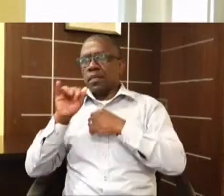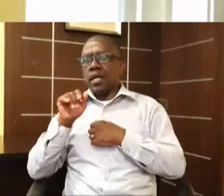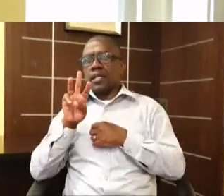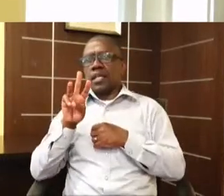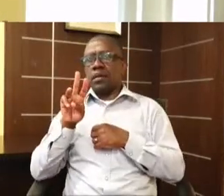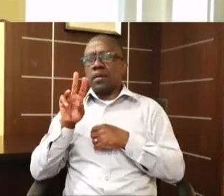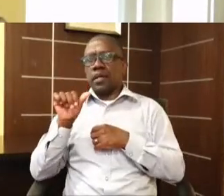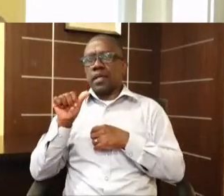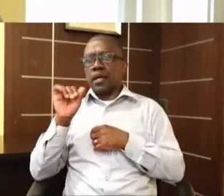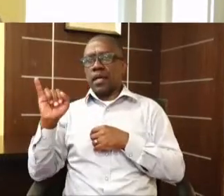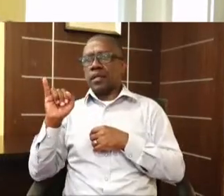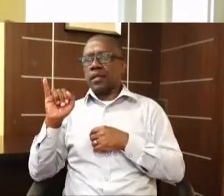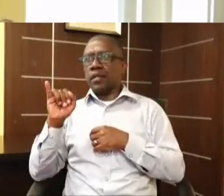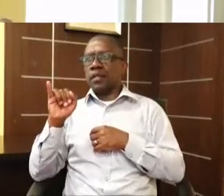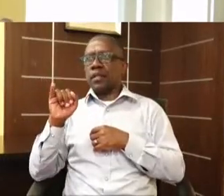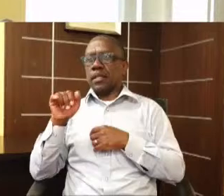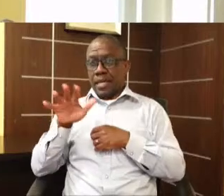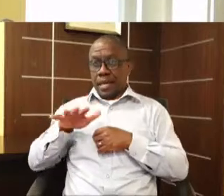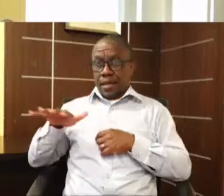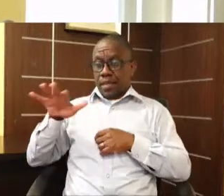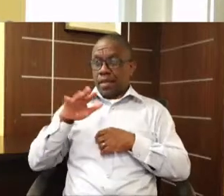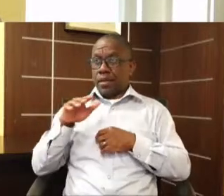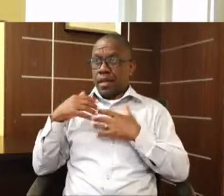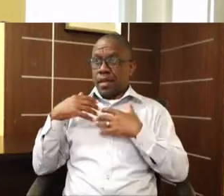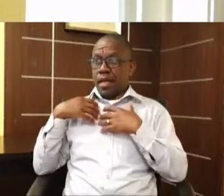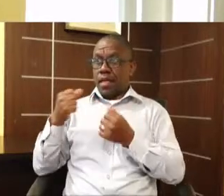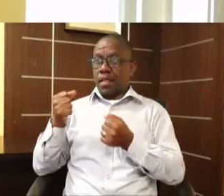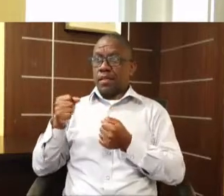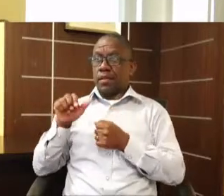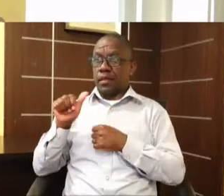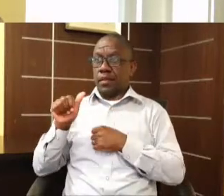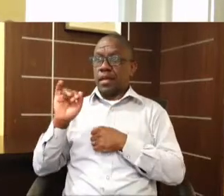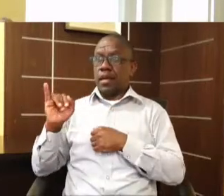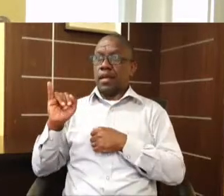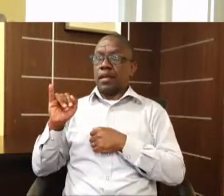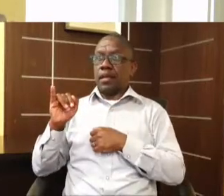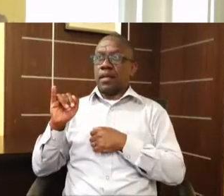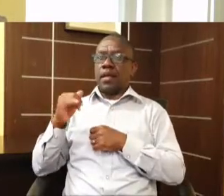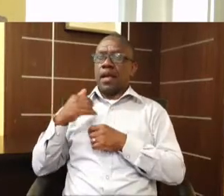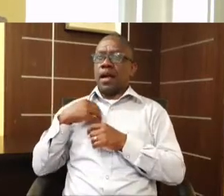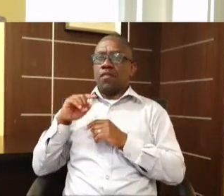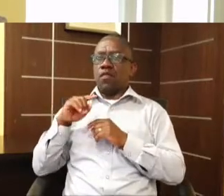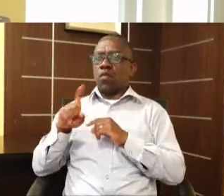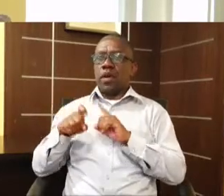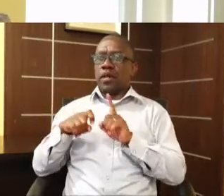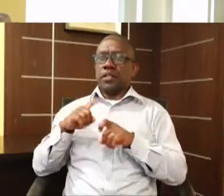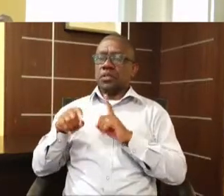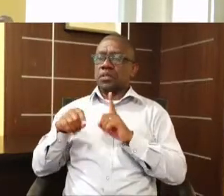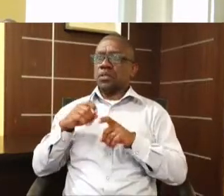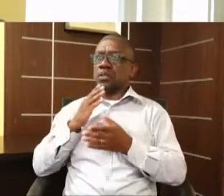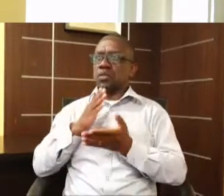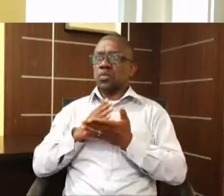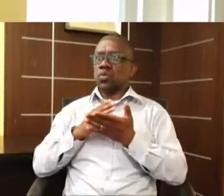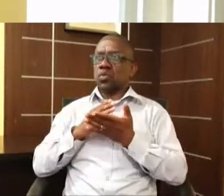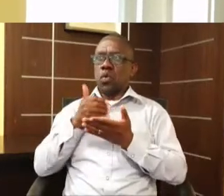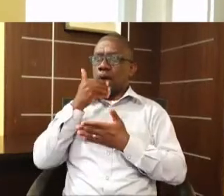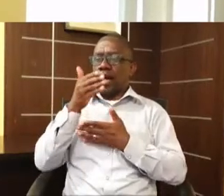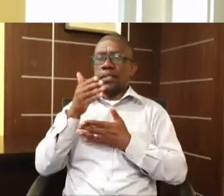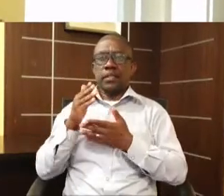to health, you know, like AI was throwing questions that, or like responses that were